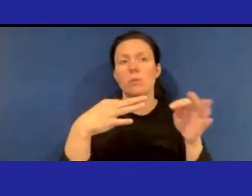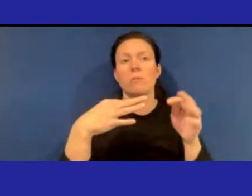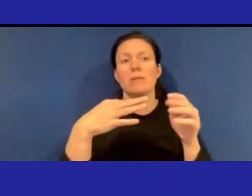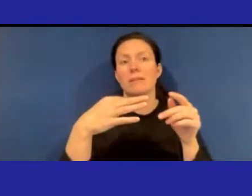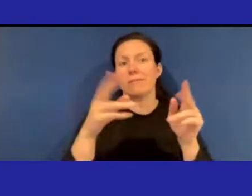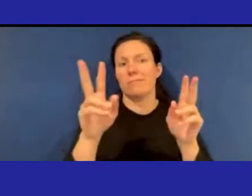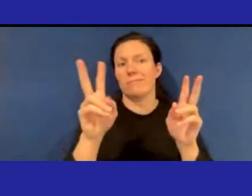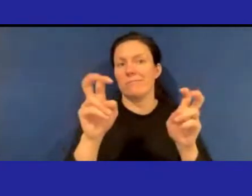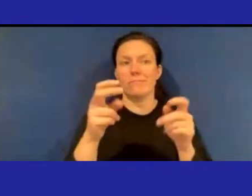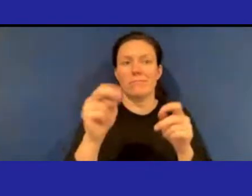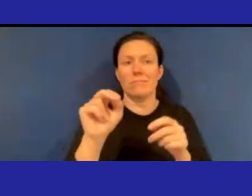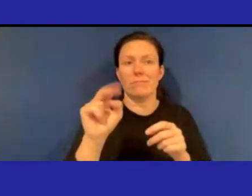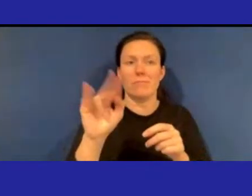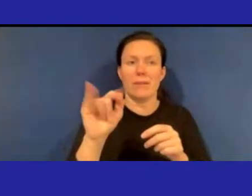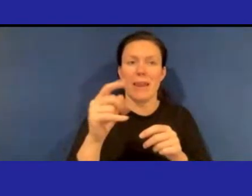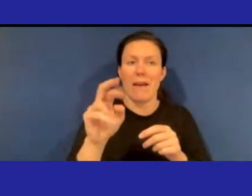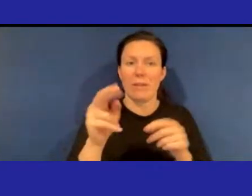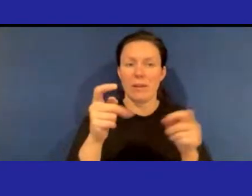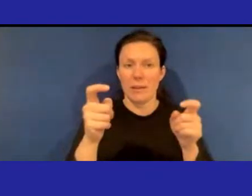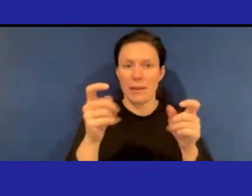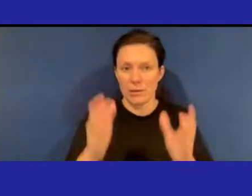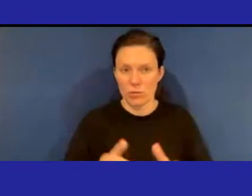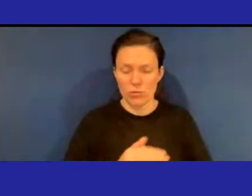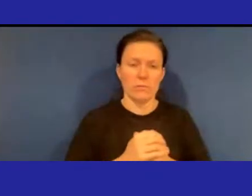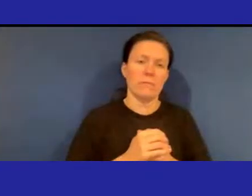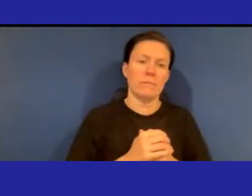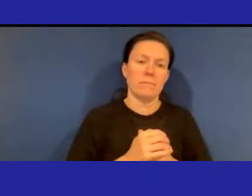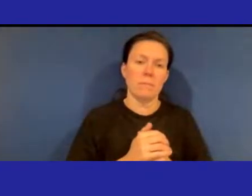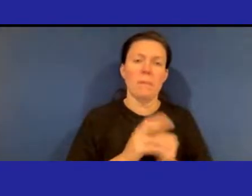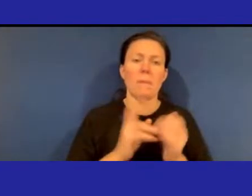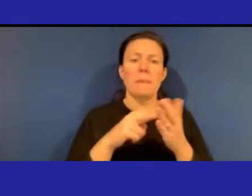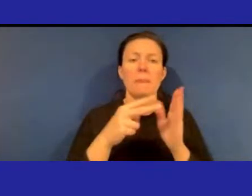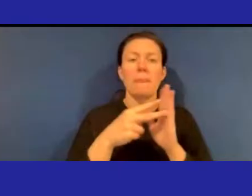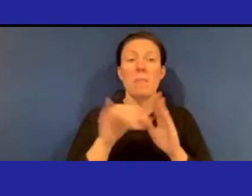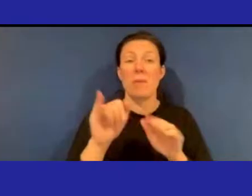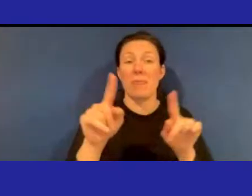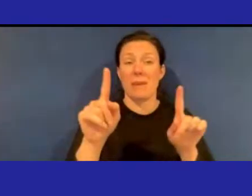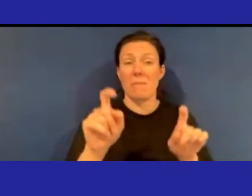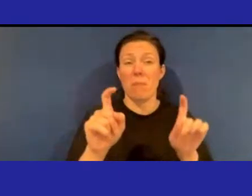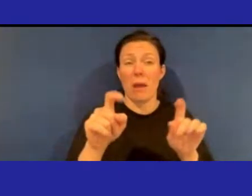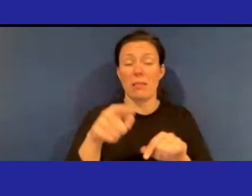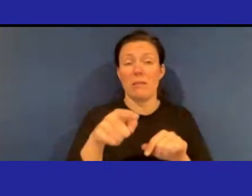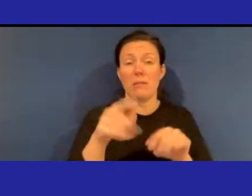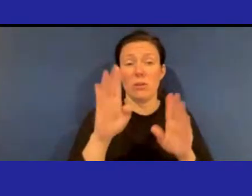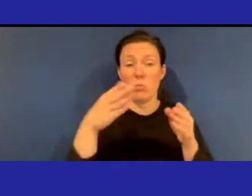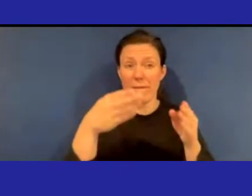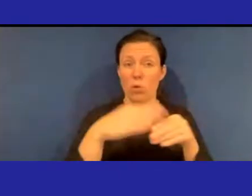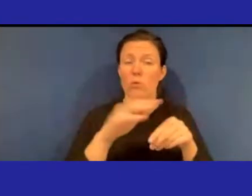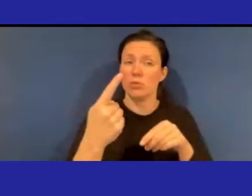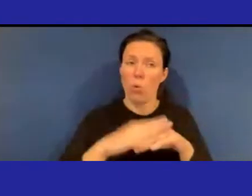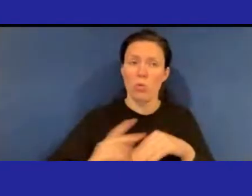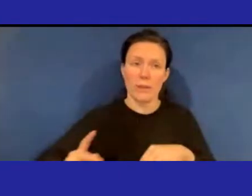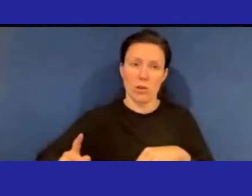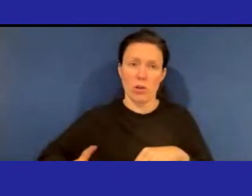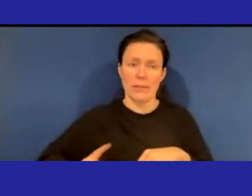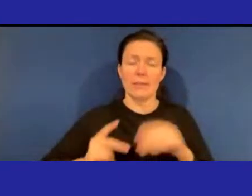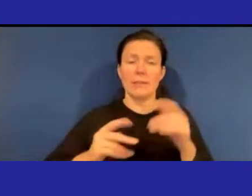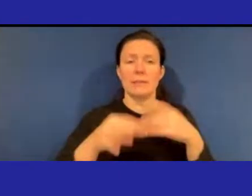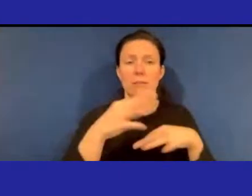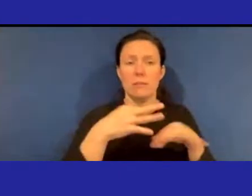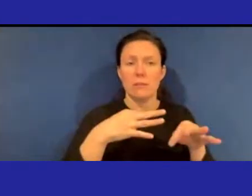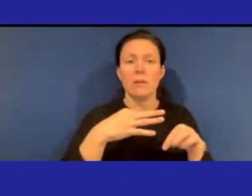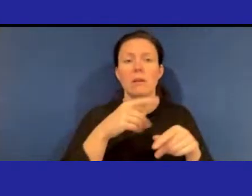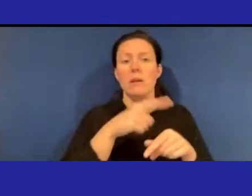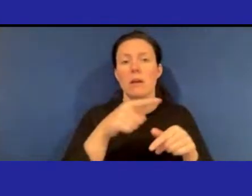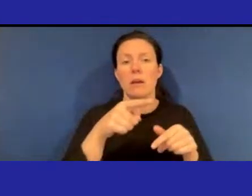slide. So we focused the pilot just on kidney transplants, and we focused our geography just in